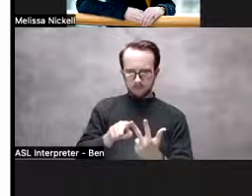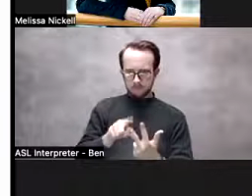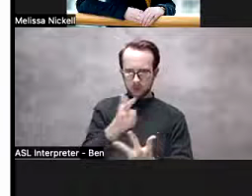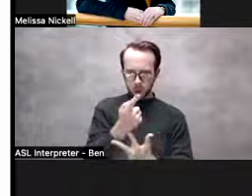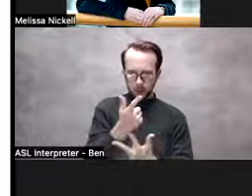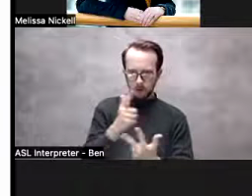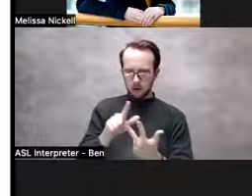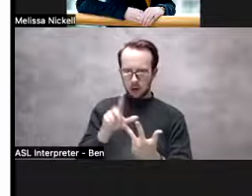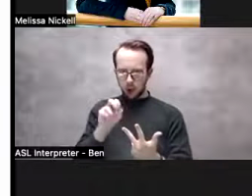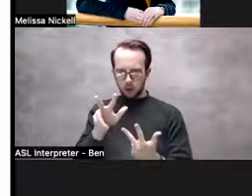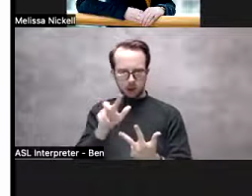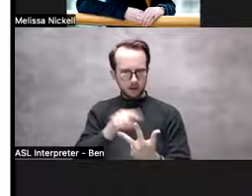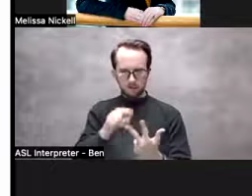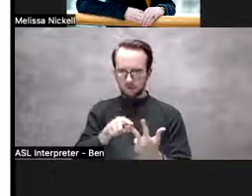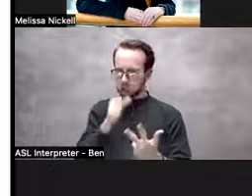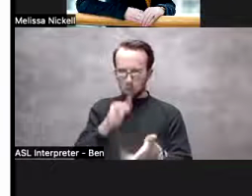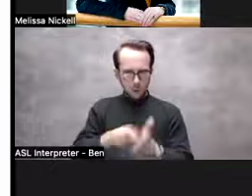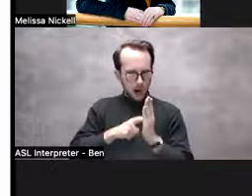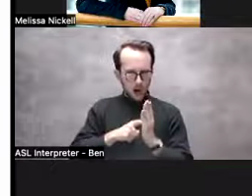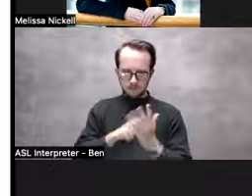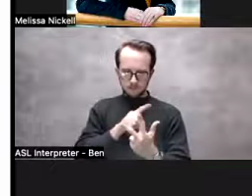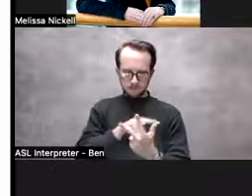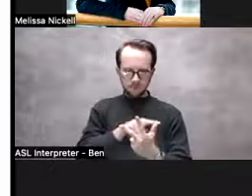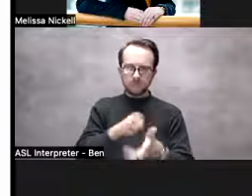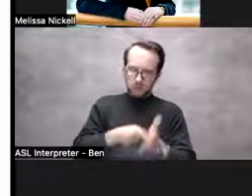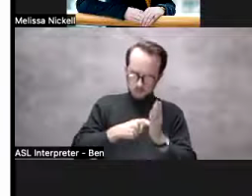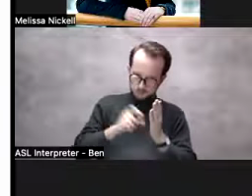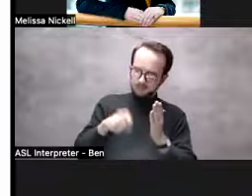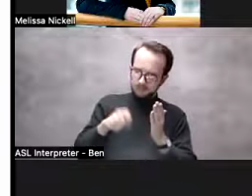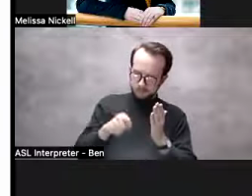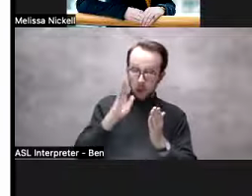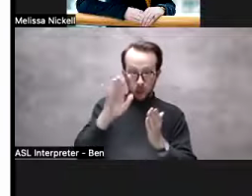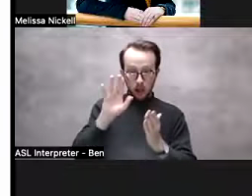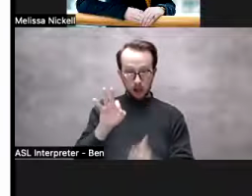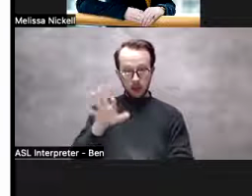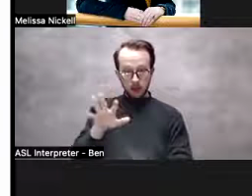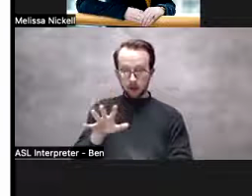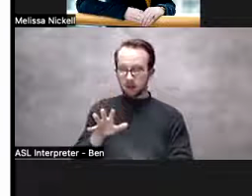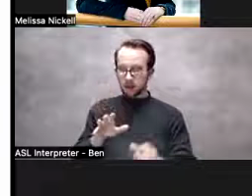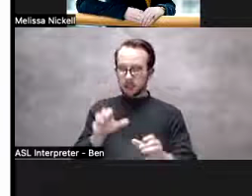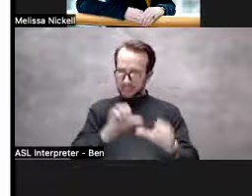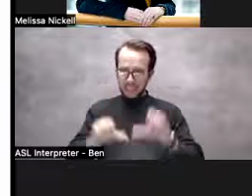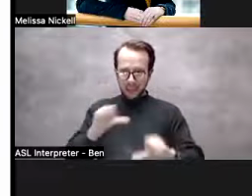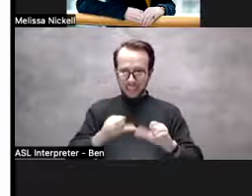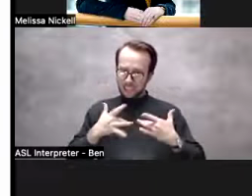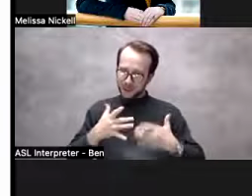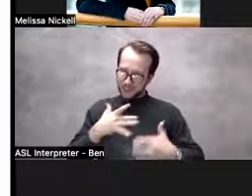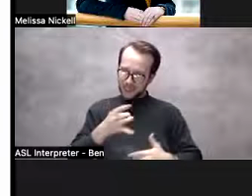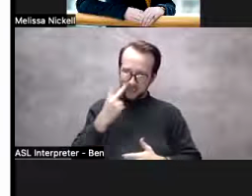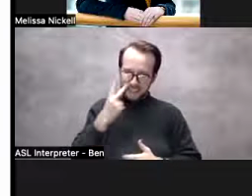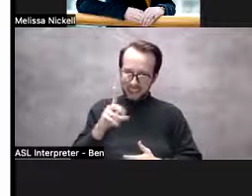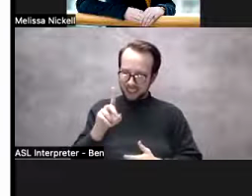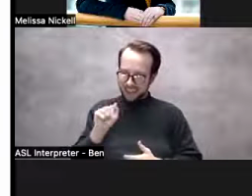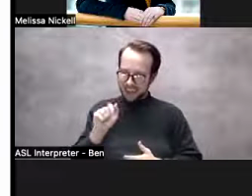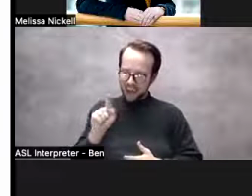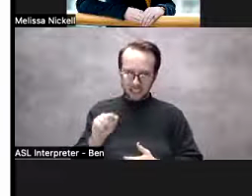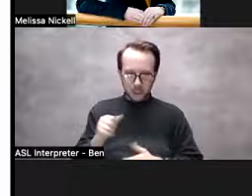R03 grants do not. But I will say, first of all, scientists like to see data, so you really want to have good data in your